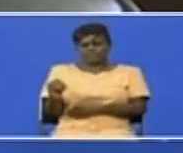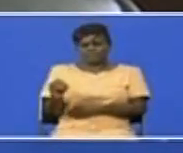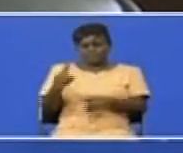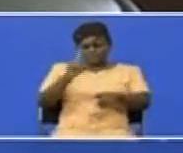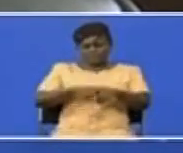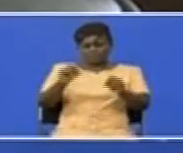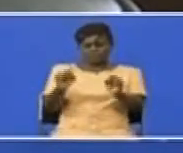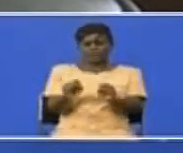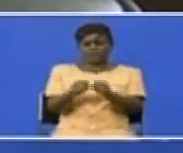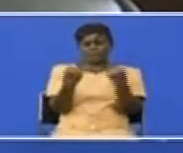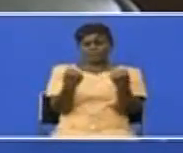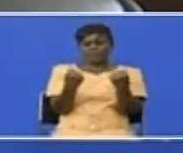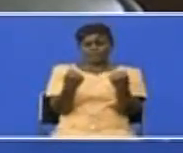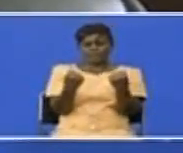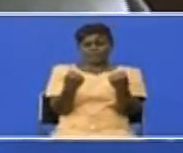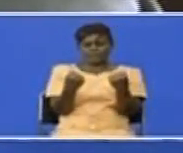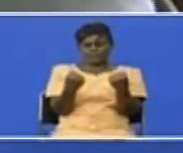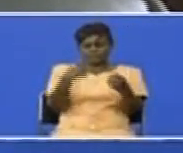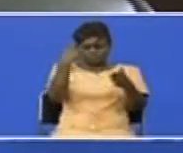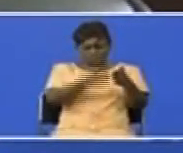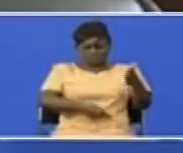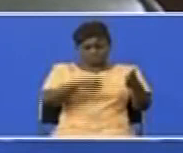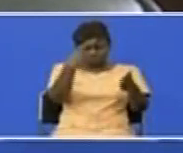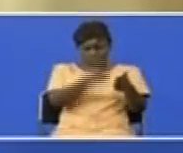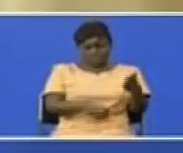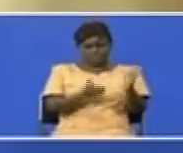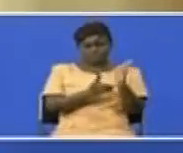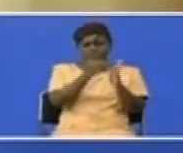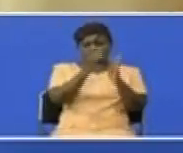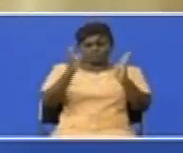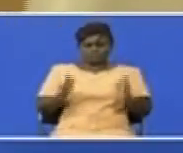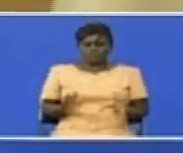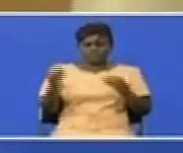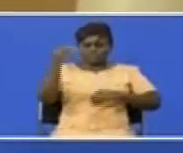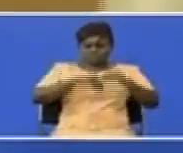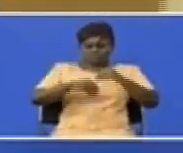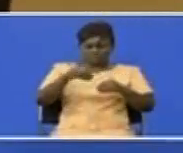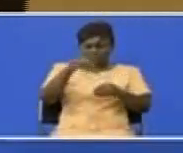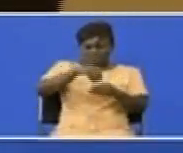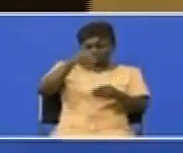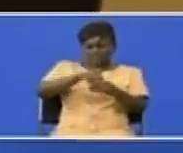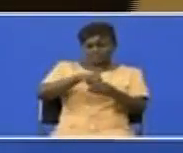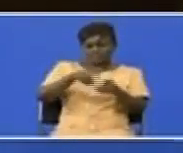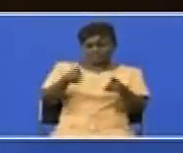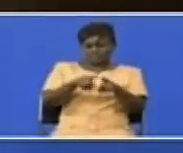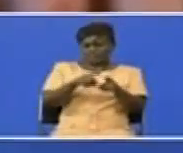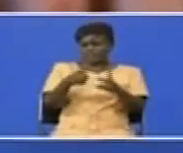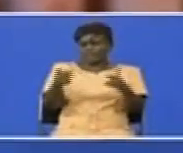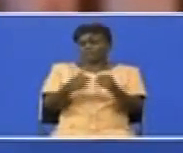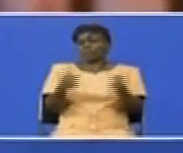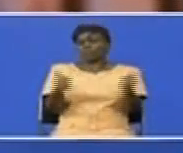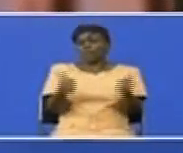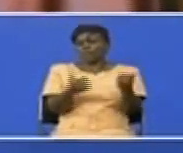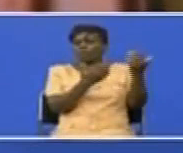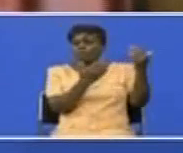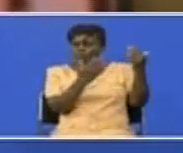the corporate income tax for the developer. Investors in the industry such as Strotech welcome the move